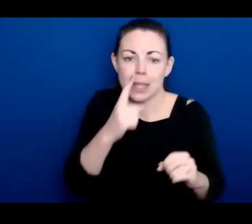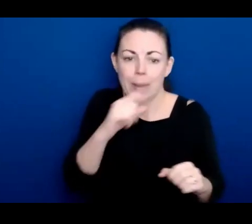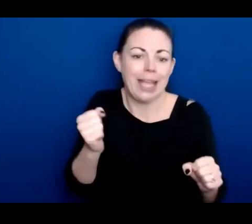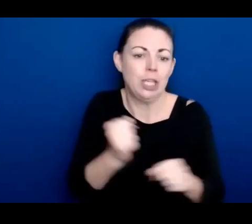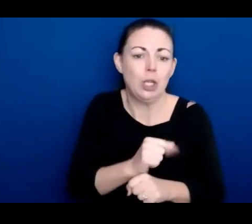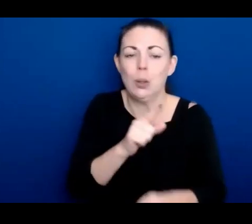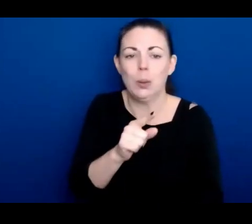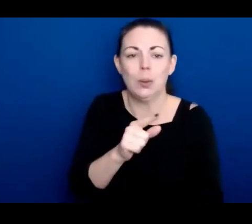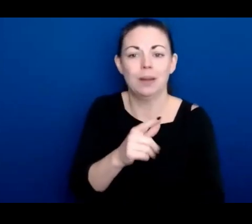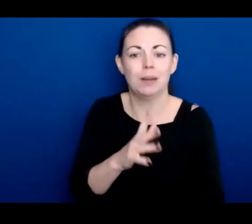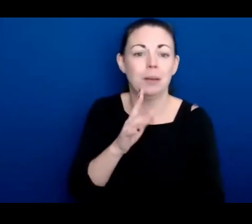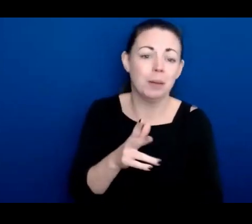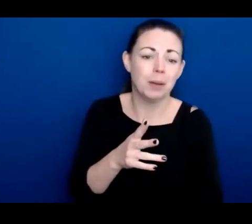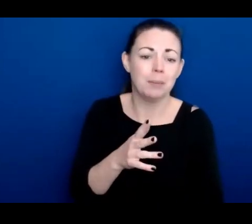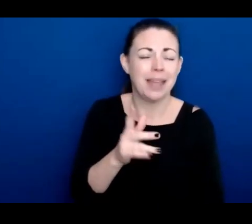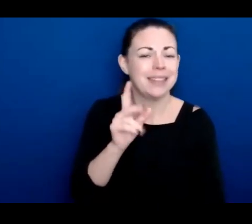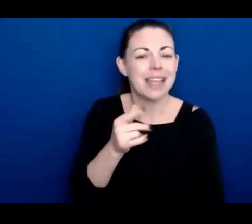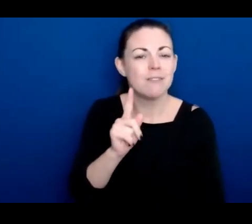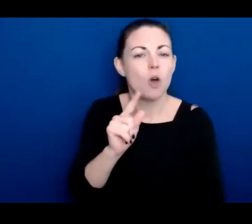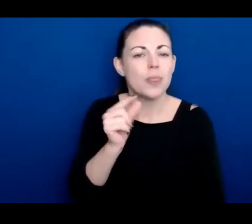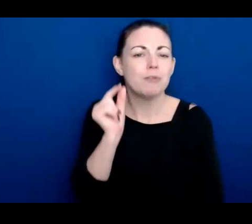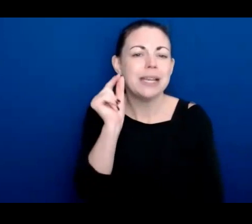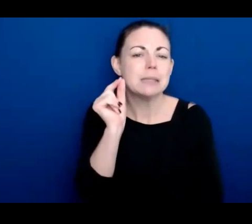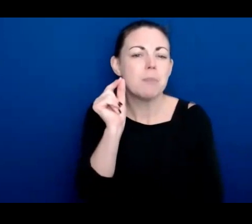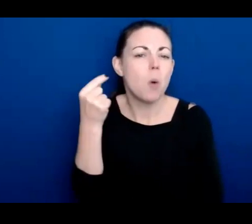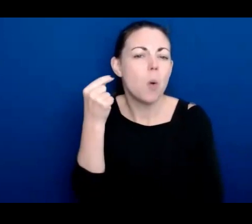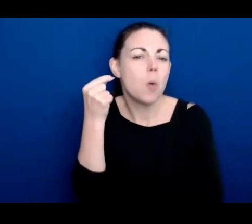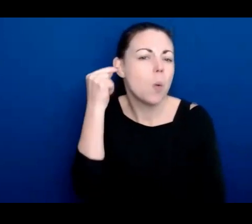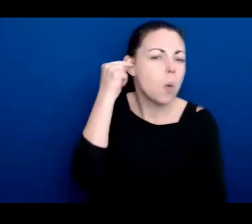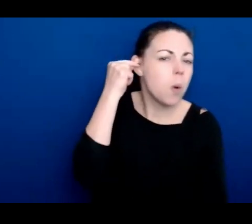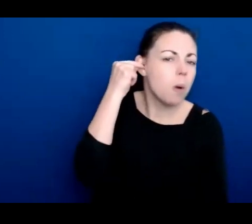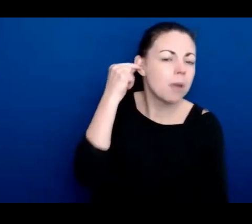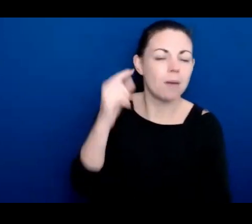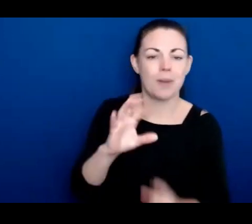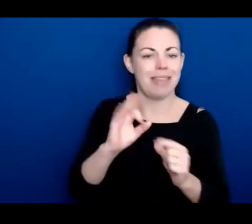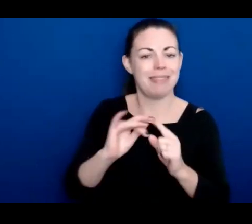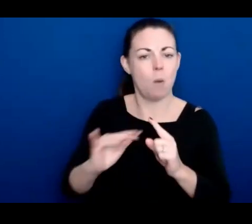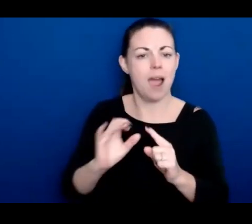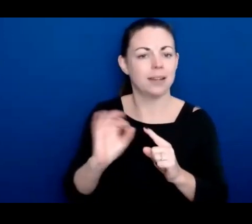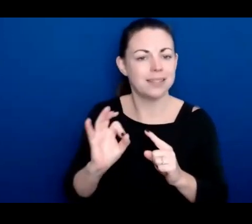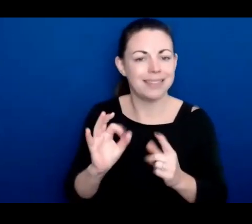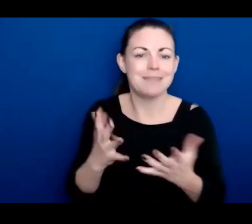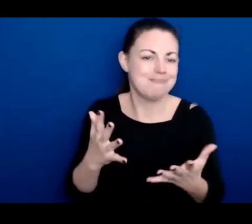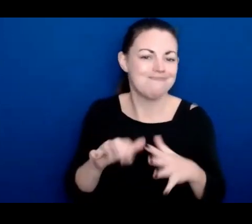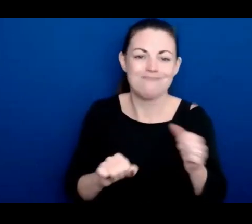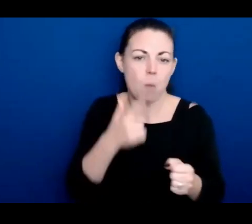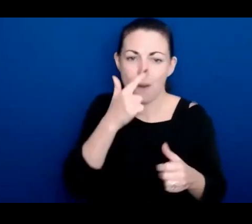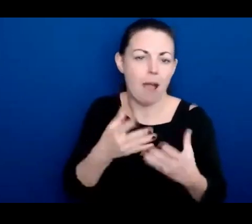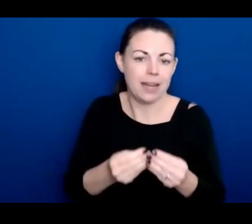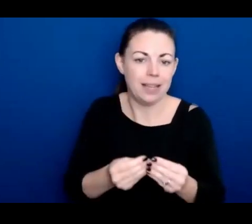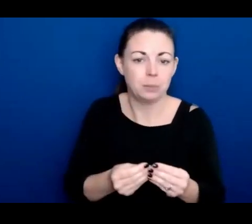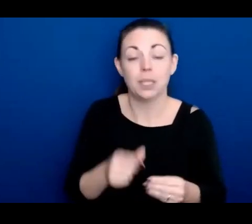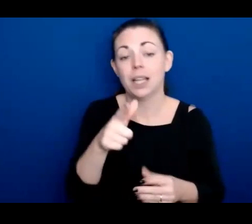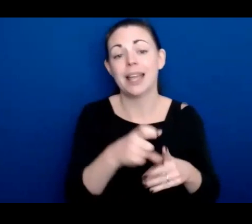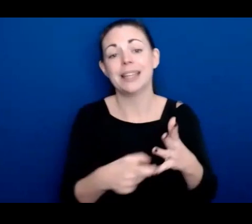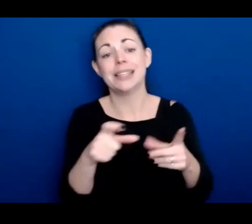tiny hearing aids that go in the ear, and there's no way to connect up wirelessly and give that benefit. I've actually had both